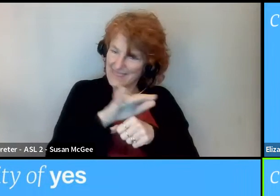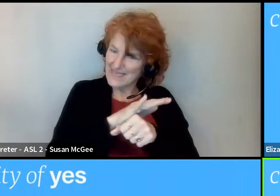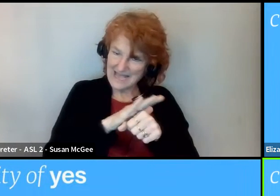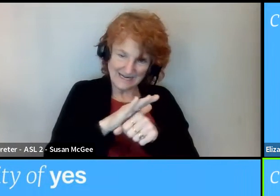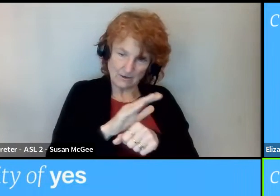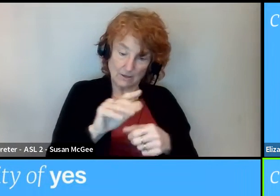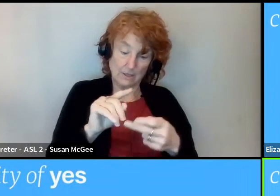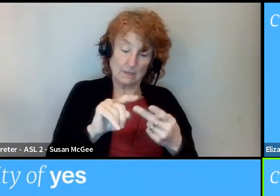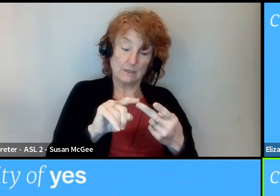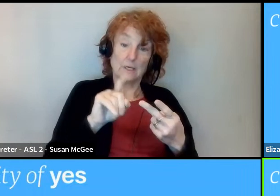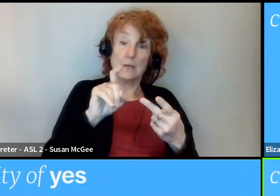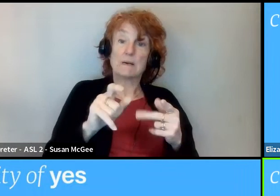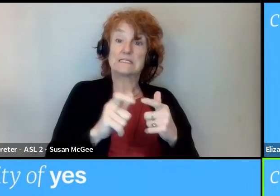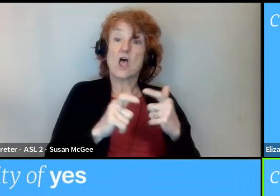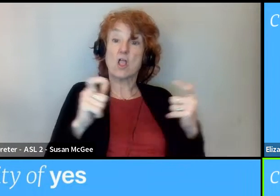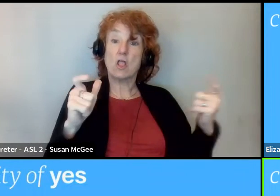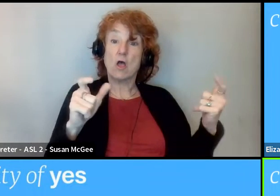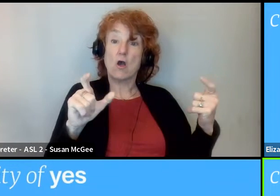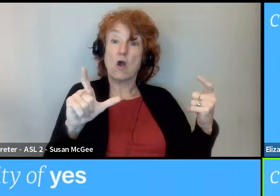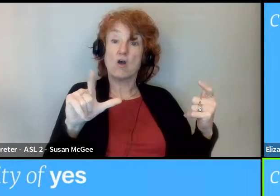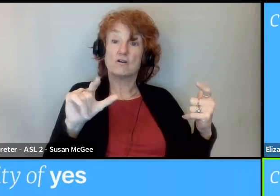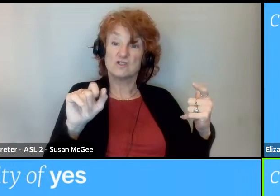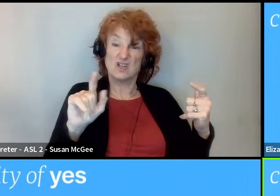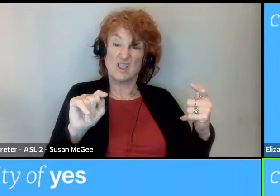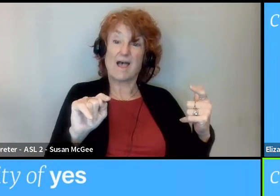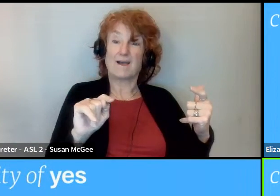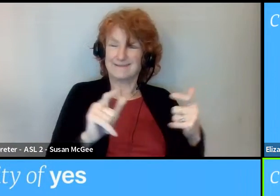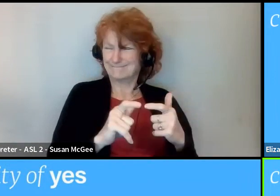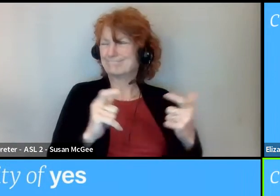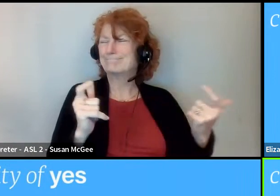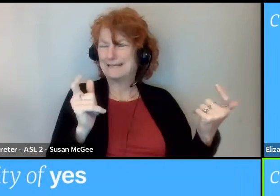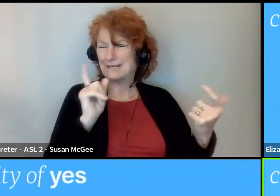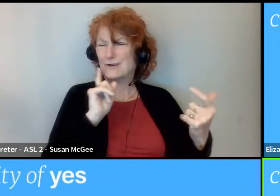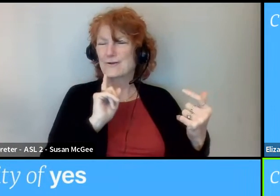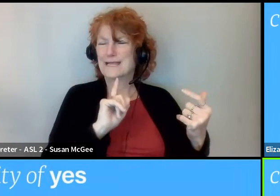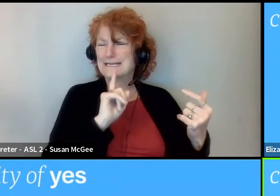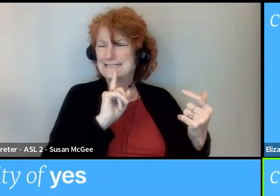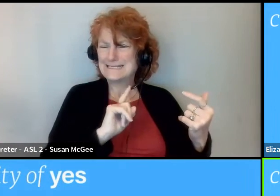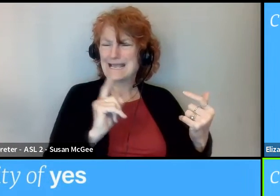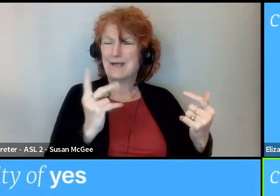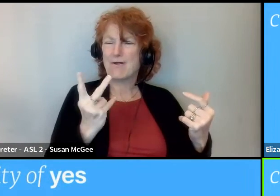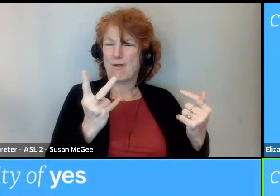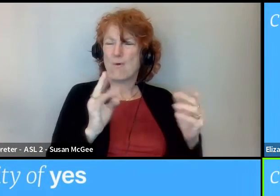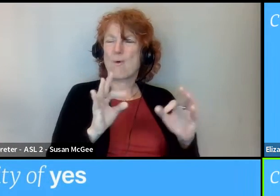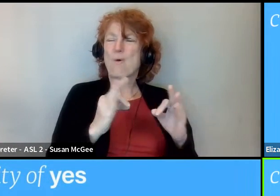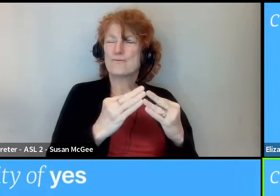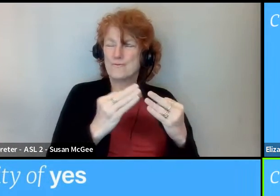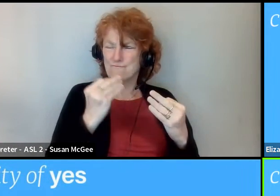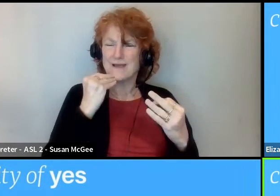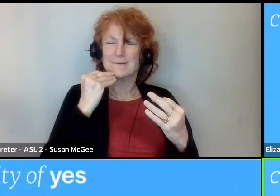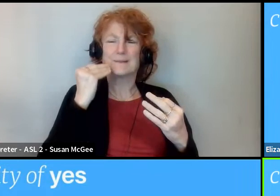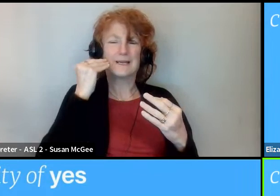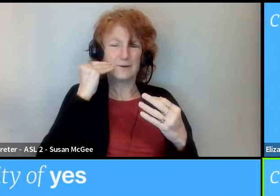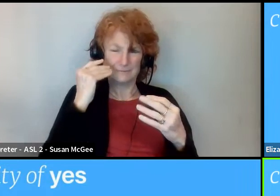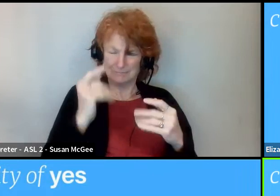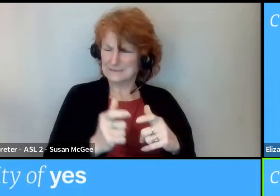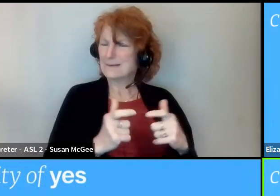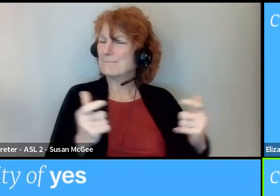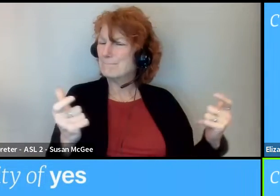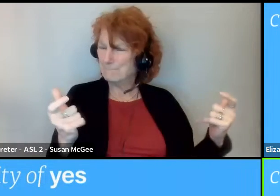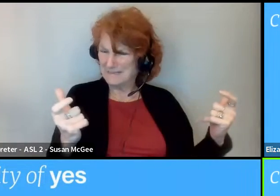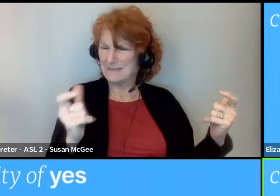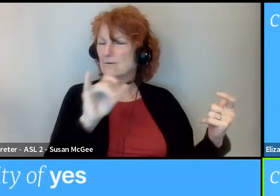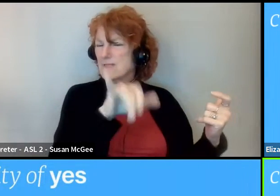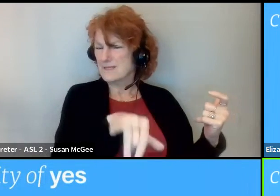large lot, larger than most of the single family or 2-family homes that you're talking about in Rosedale. You got to be a large